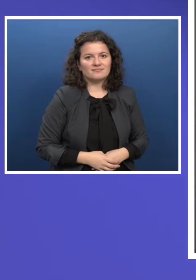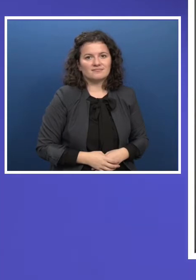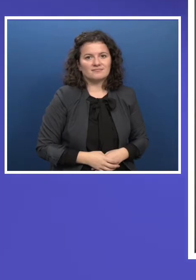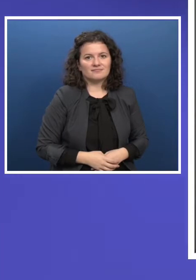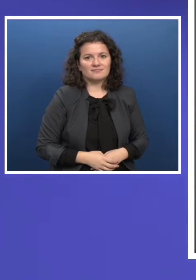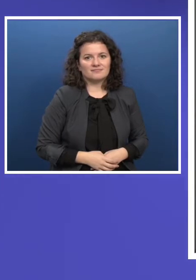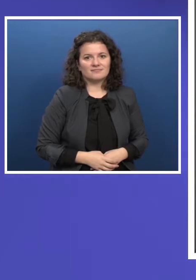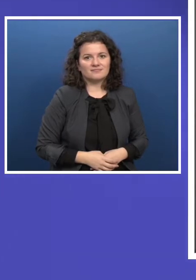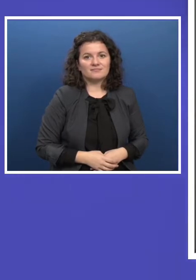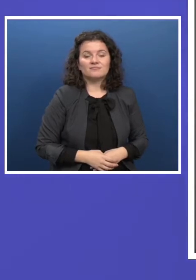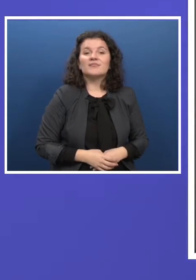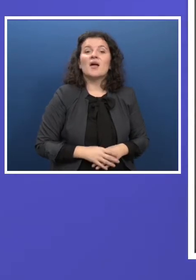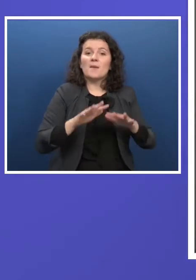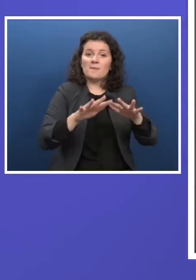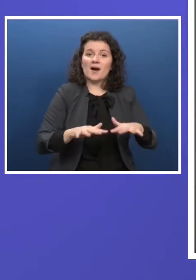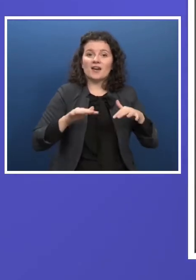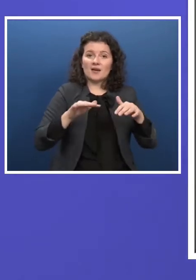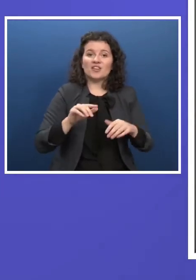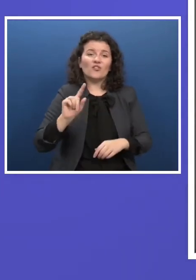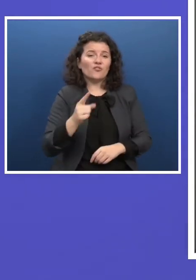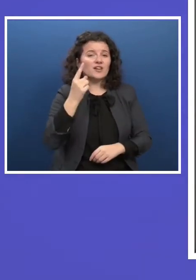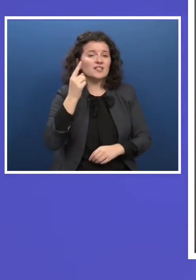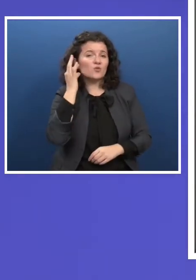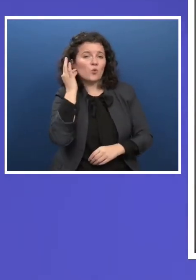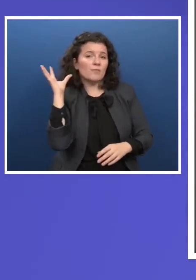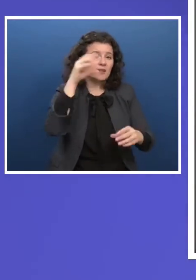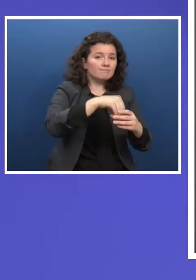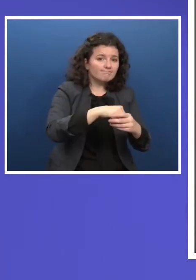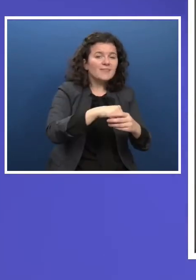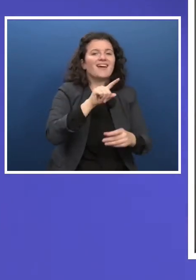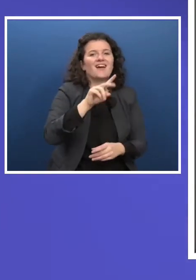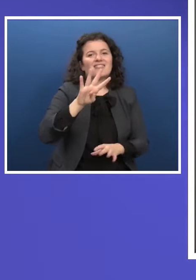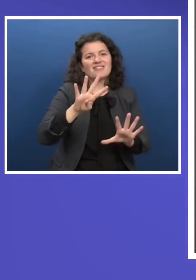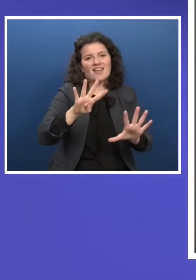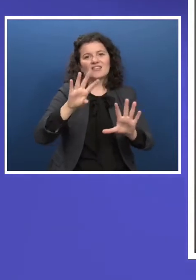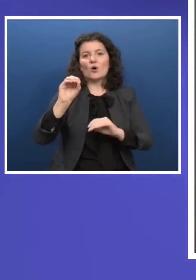1907. So it's so important that we have really women in